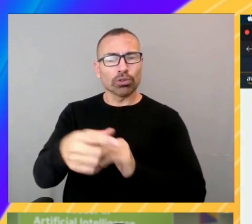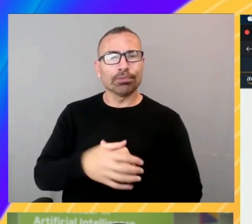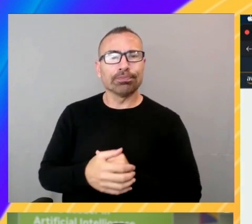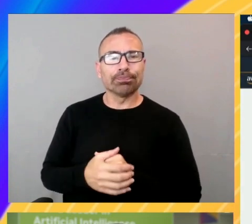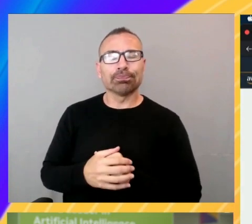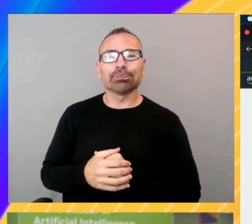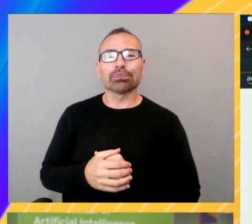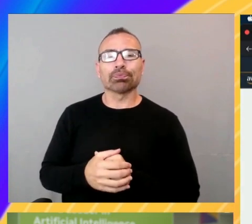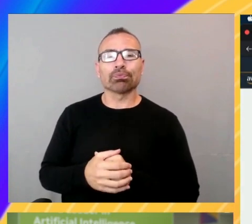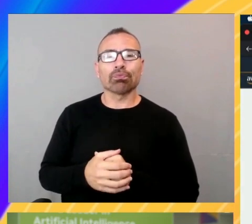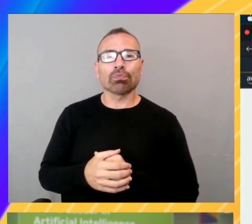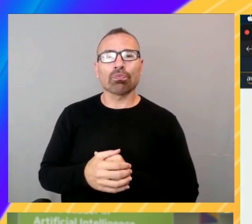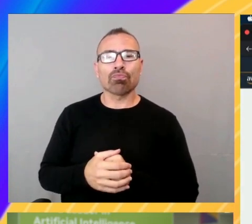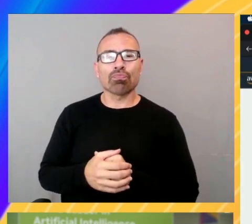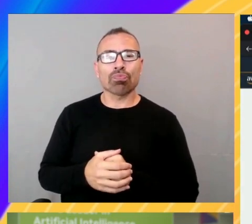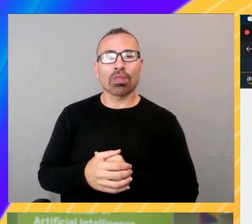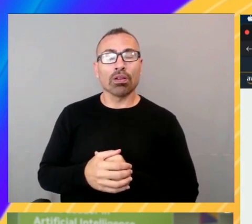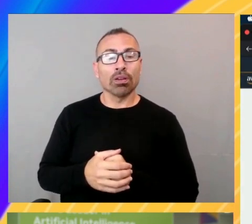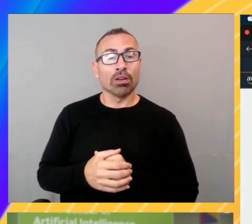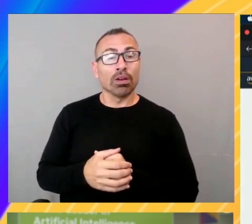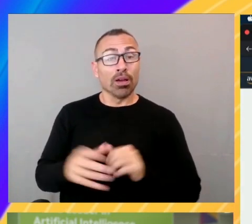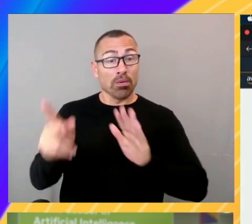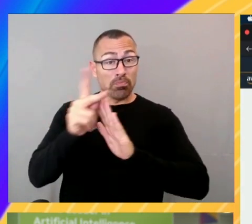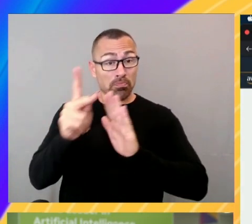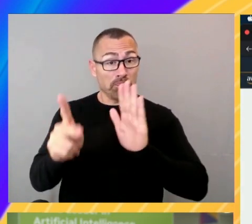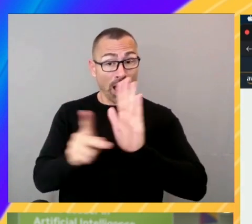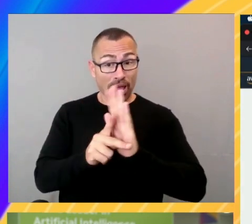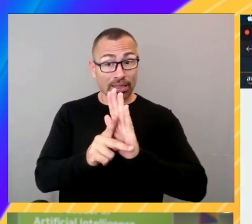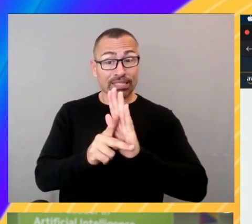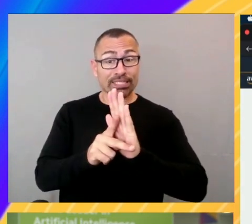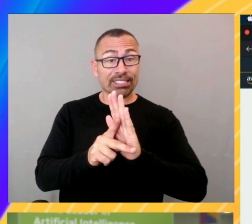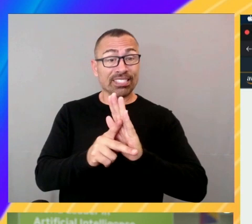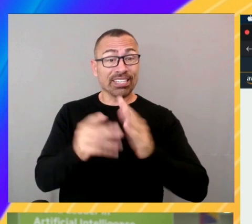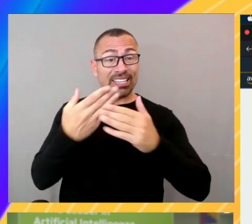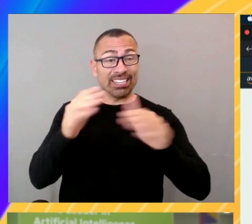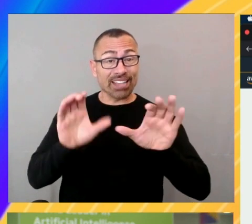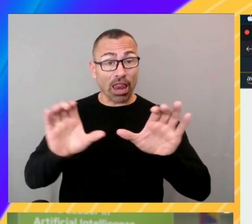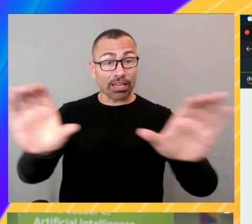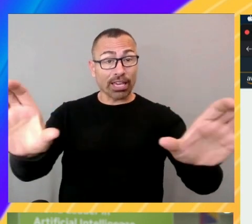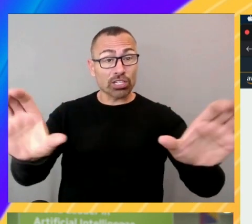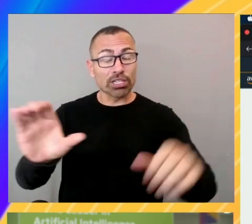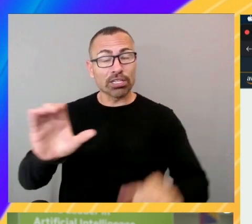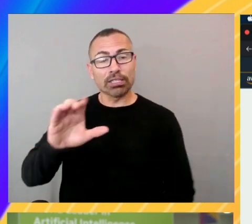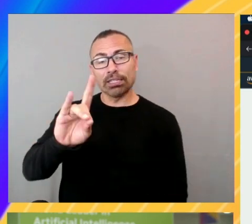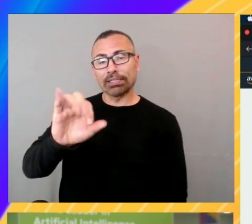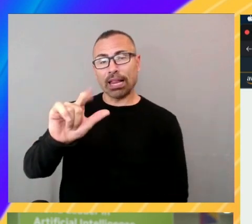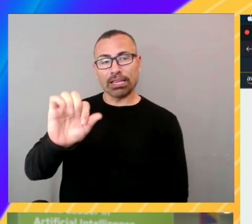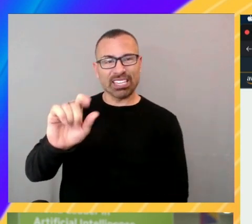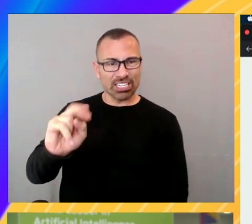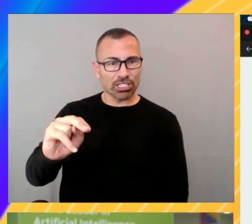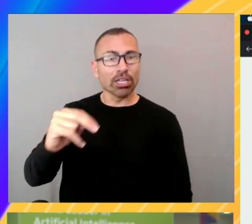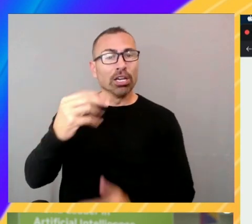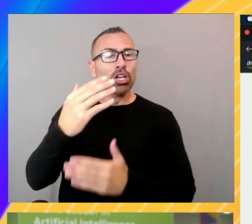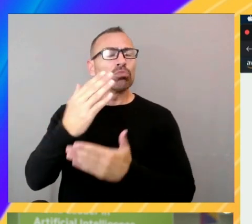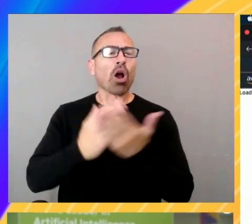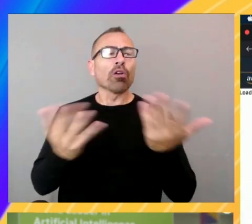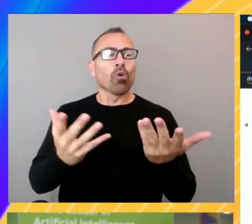And the policy delegation is actually part of AWS organizations. So we're diving into AWS organizations.